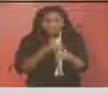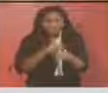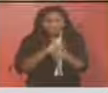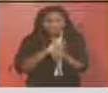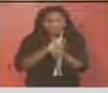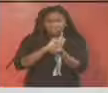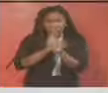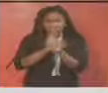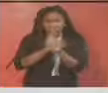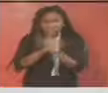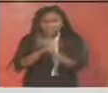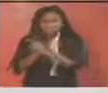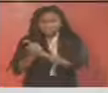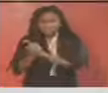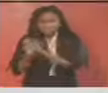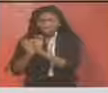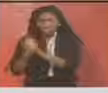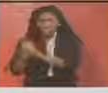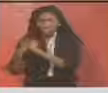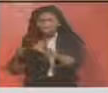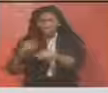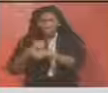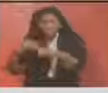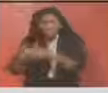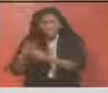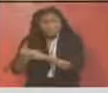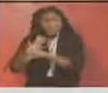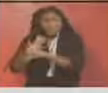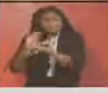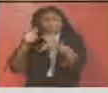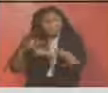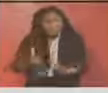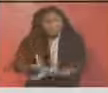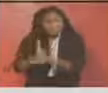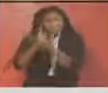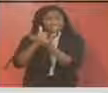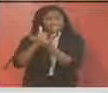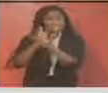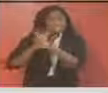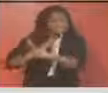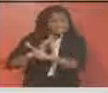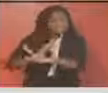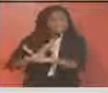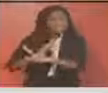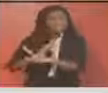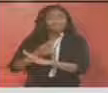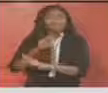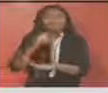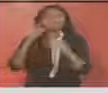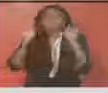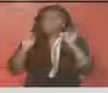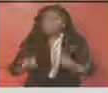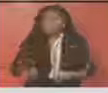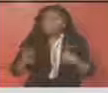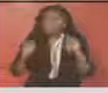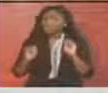is yes. Now, since mutations only occur when viruses replicate within the cells of an infected individual, the way